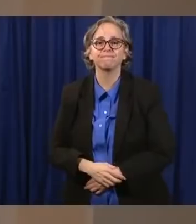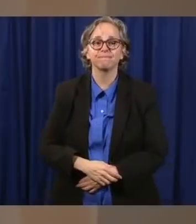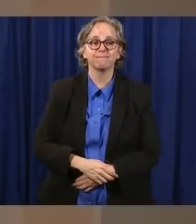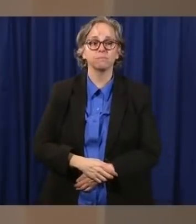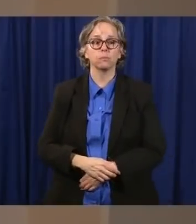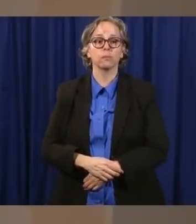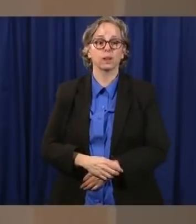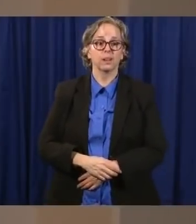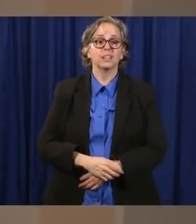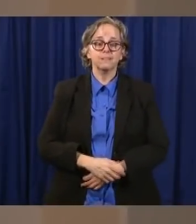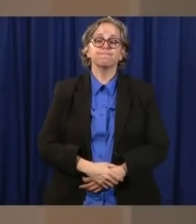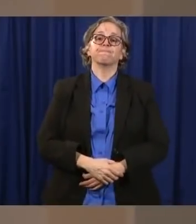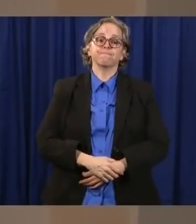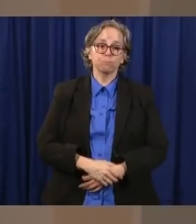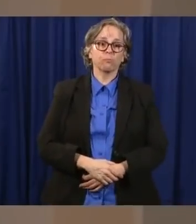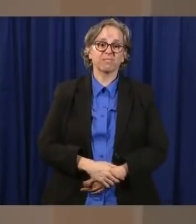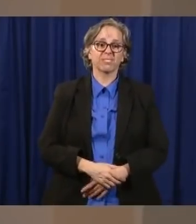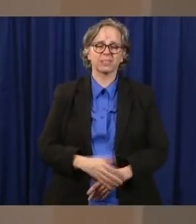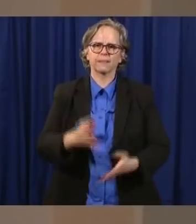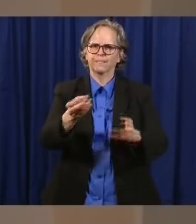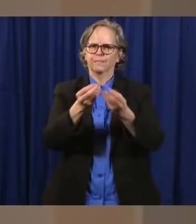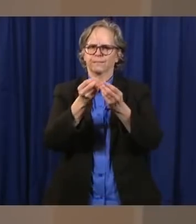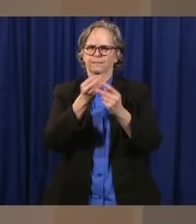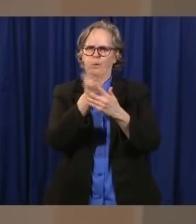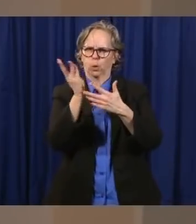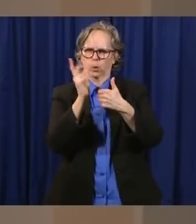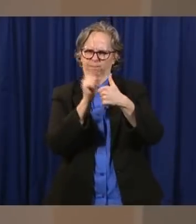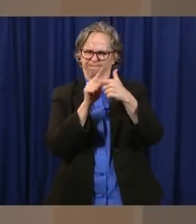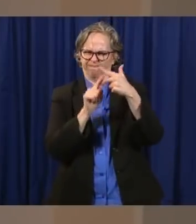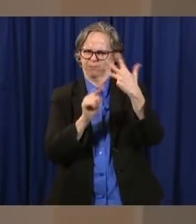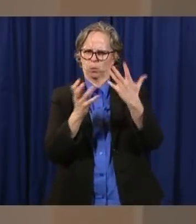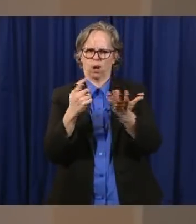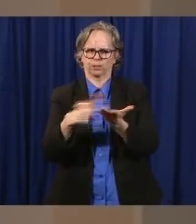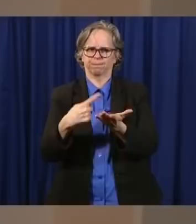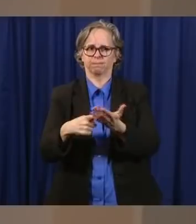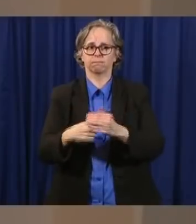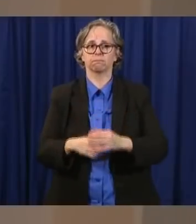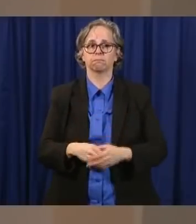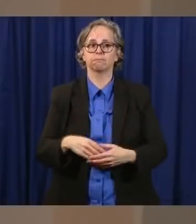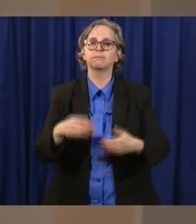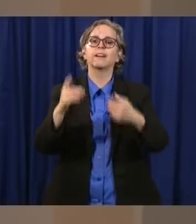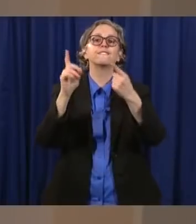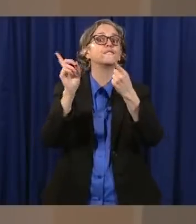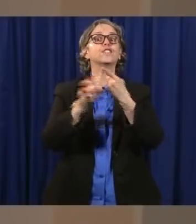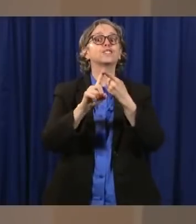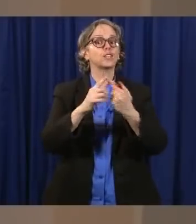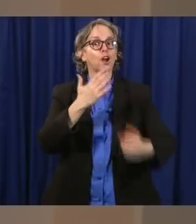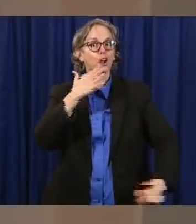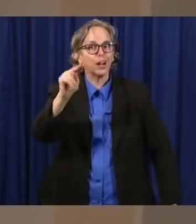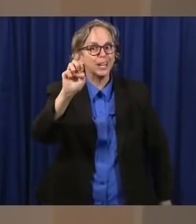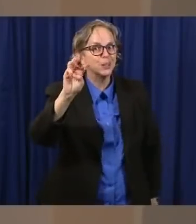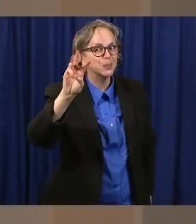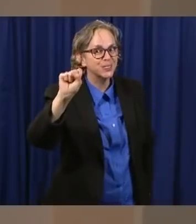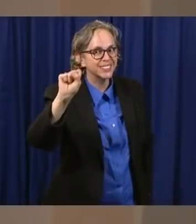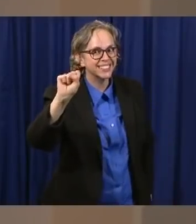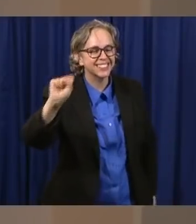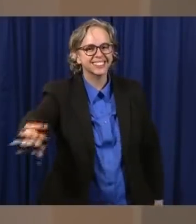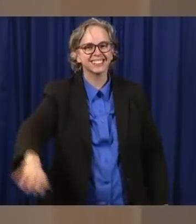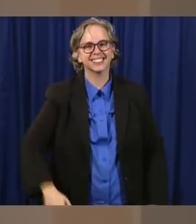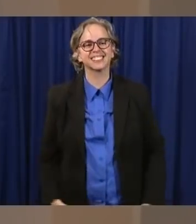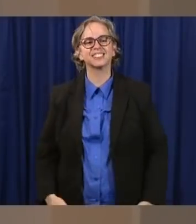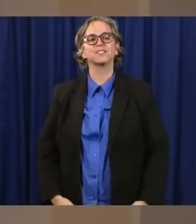So a couple things today that I want to talk about. I want to start with a piece of good news because as the